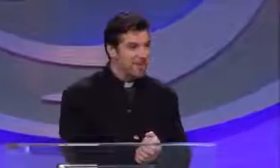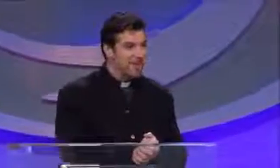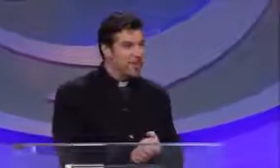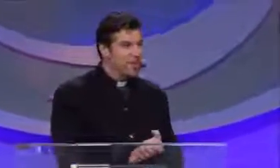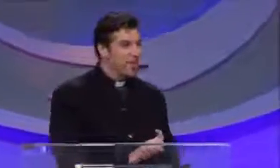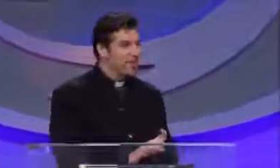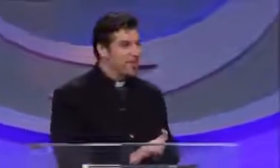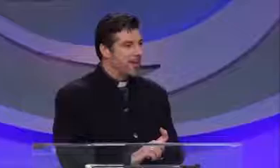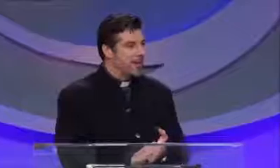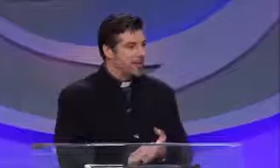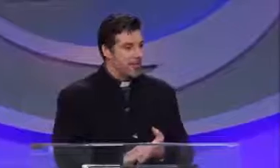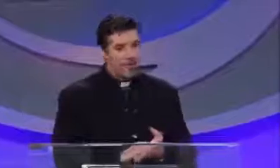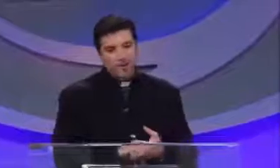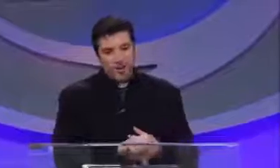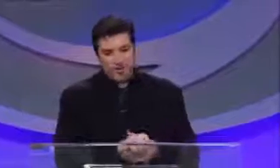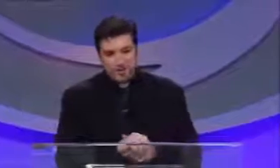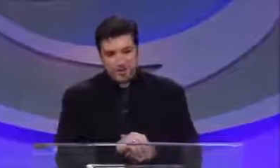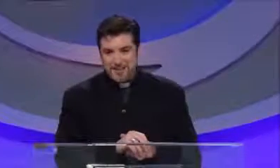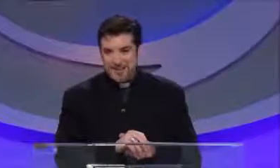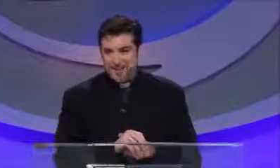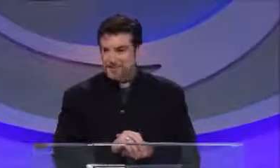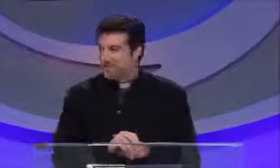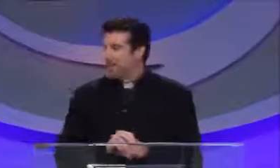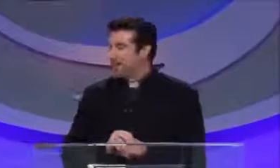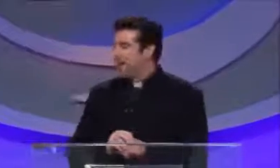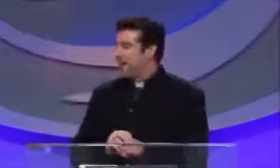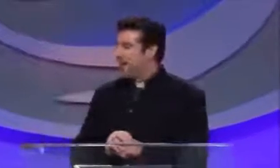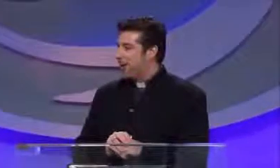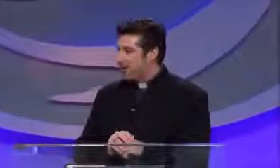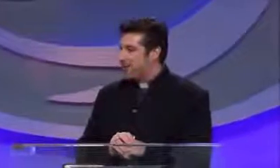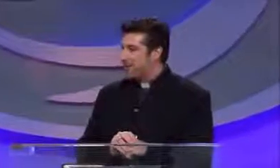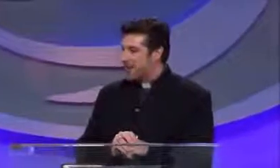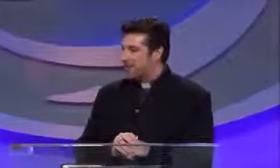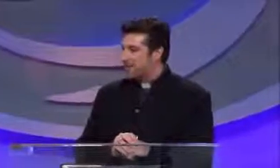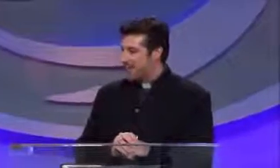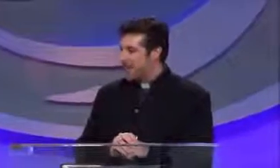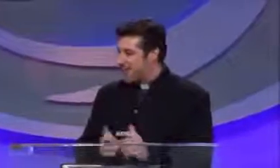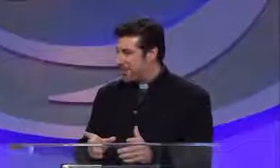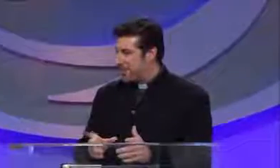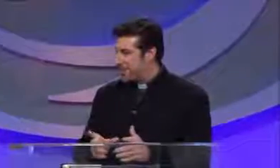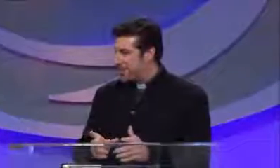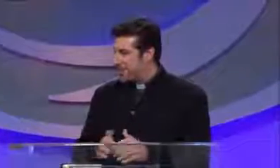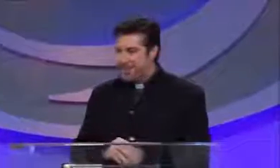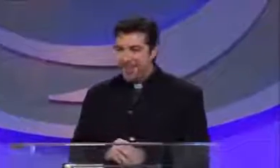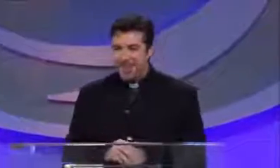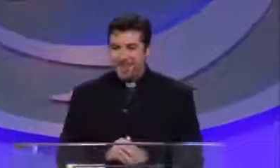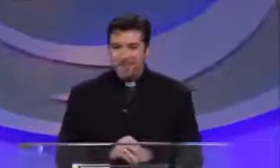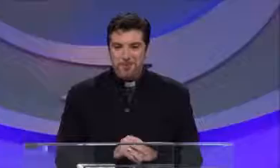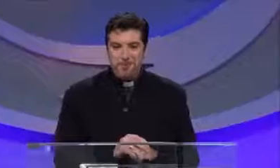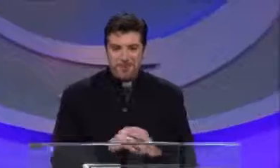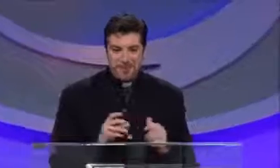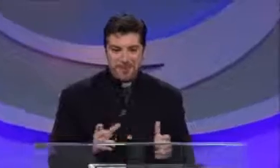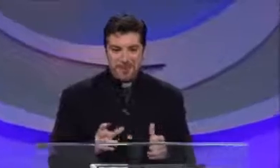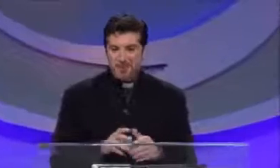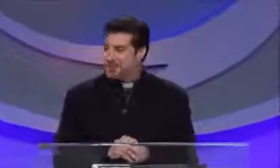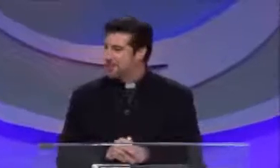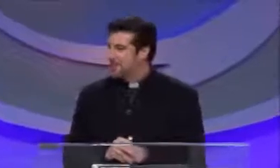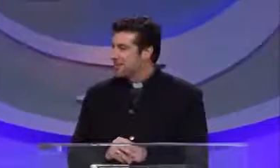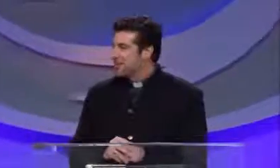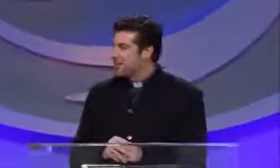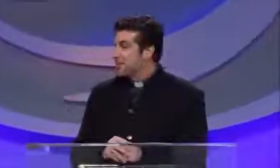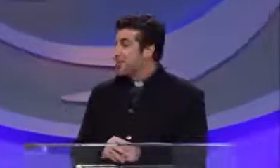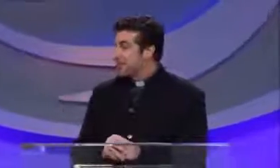agreement. Well, it was about 2.5 years later, and the Holy Ghost said otherwise. And we were sent